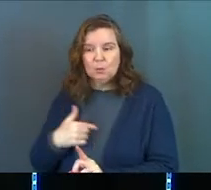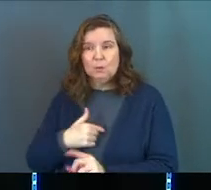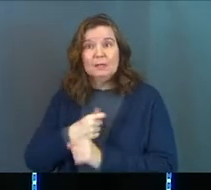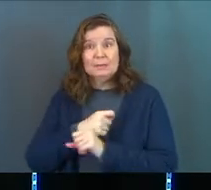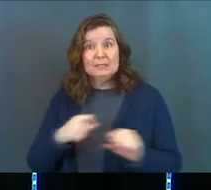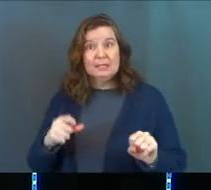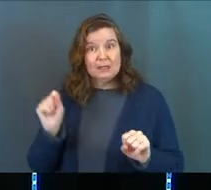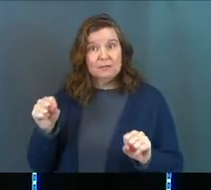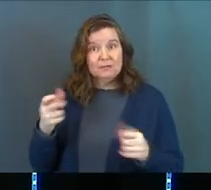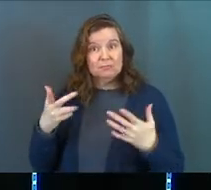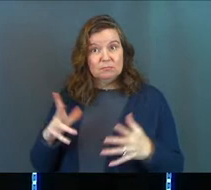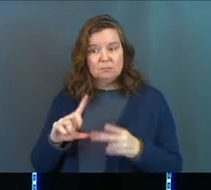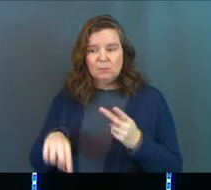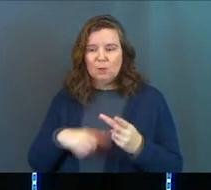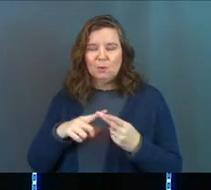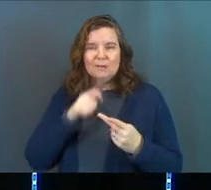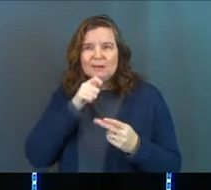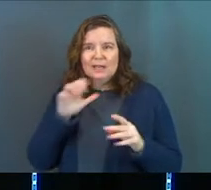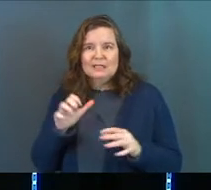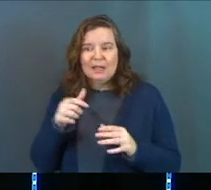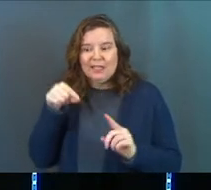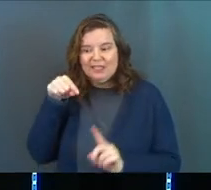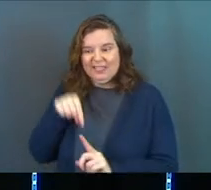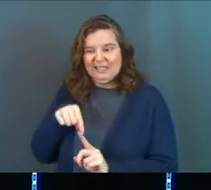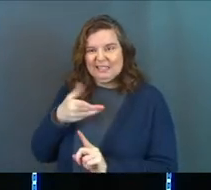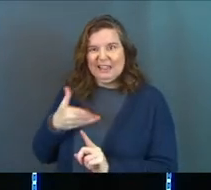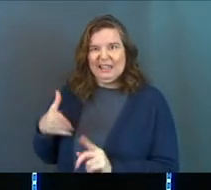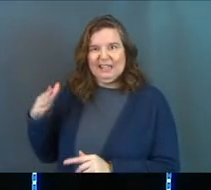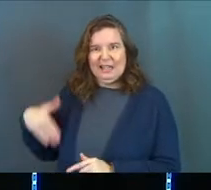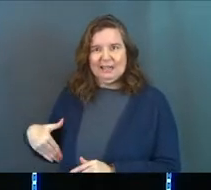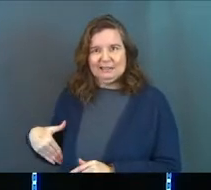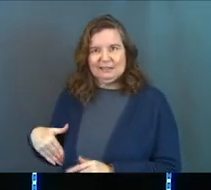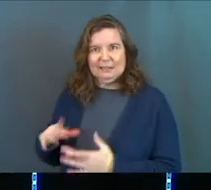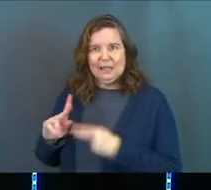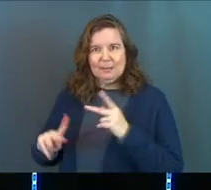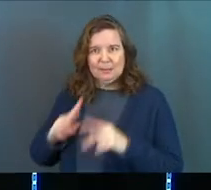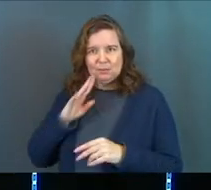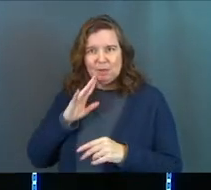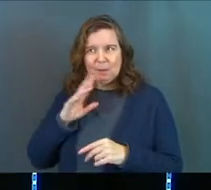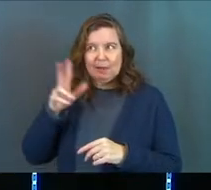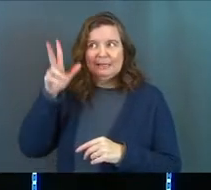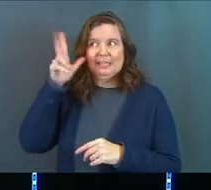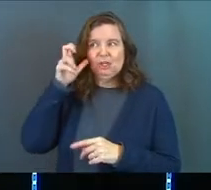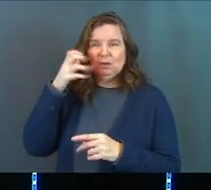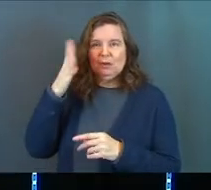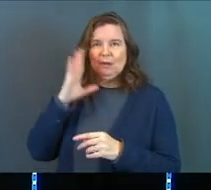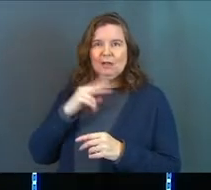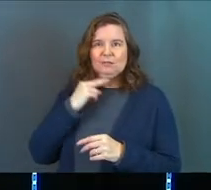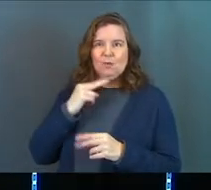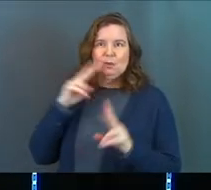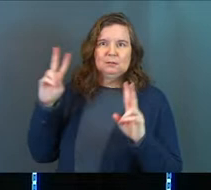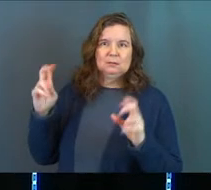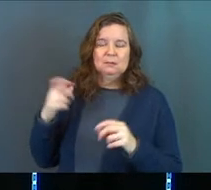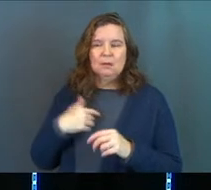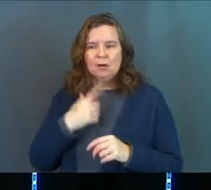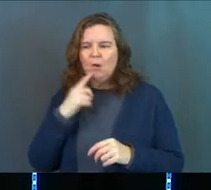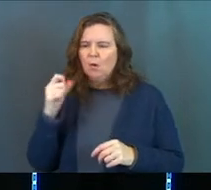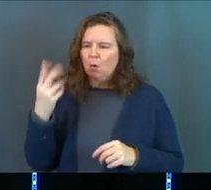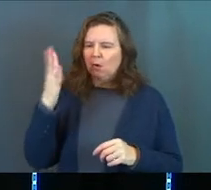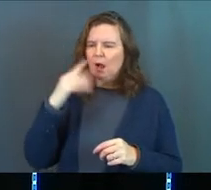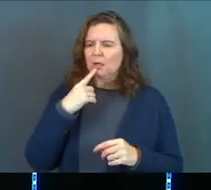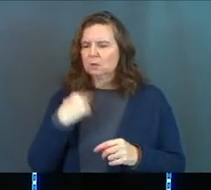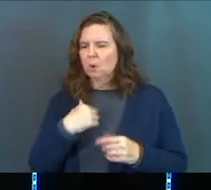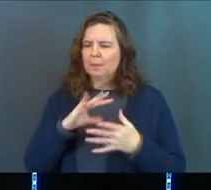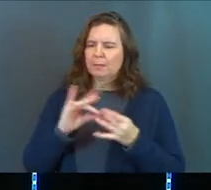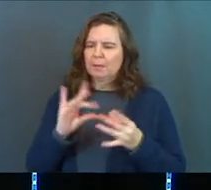been saved, but we haven't done this thing yet that people talk about. People come along and they say, yeah, God told